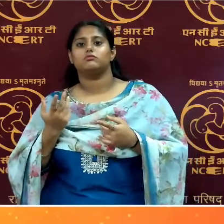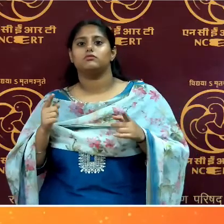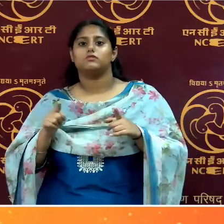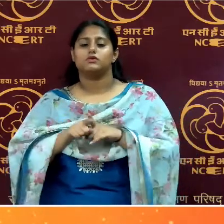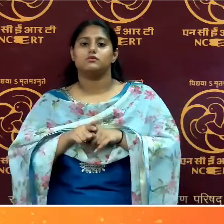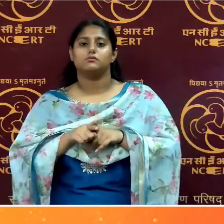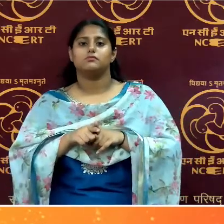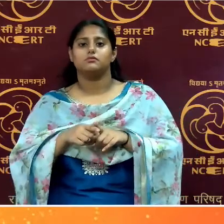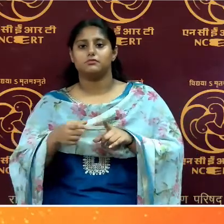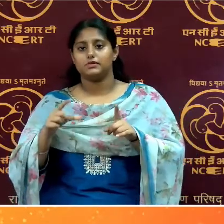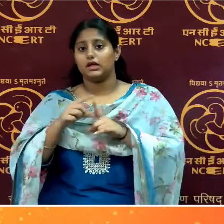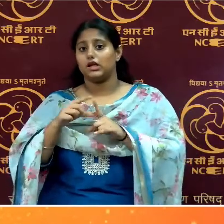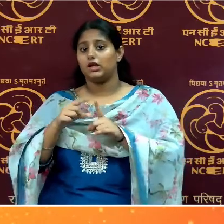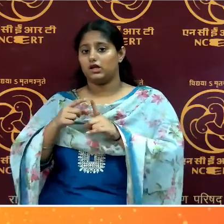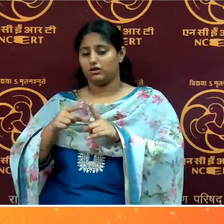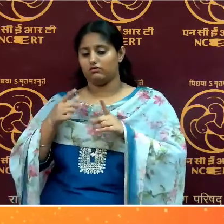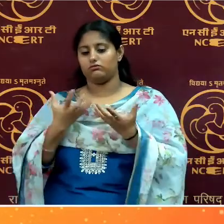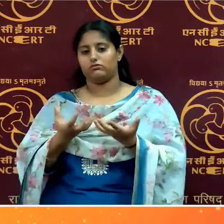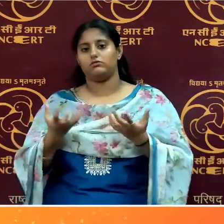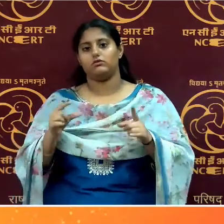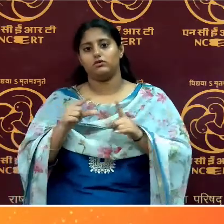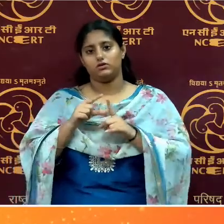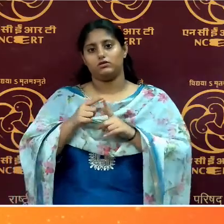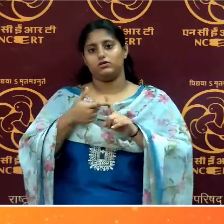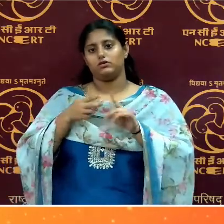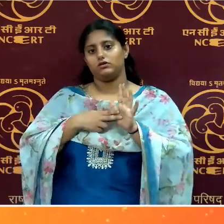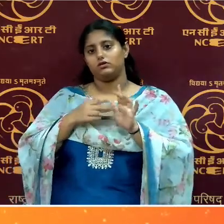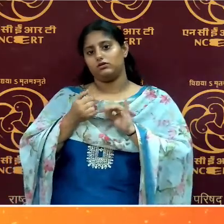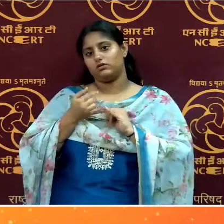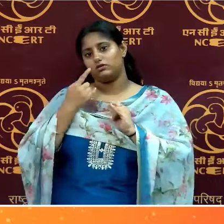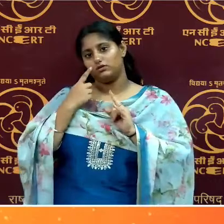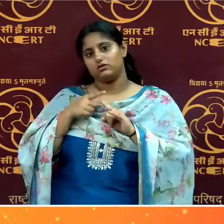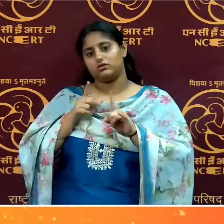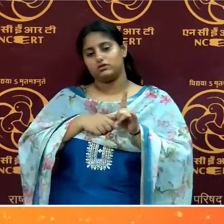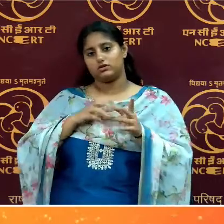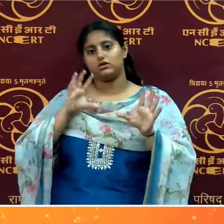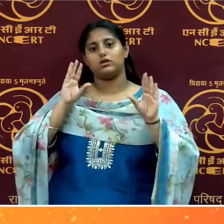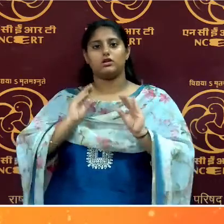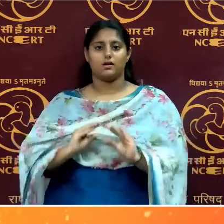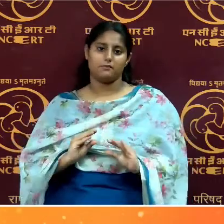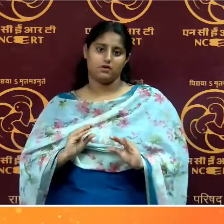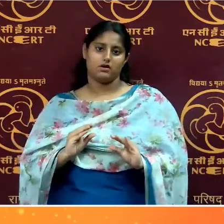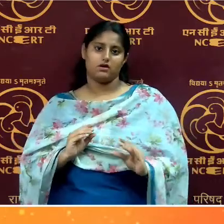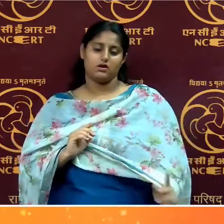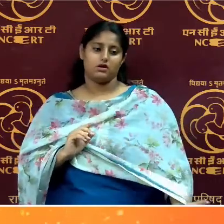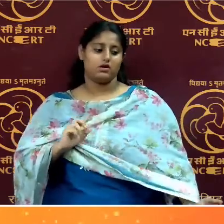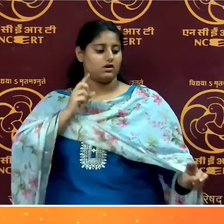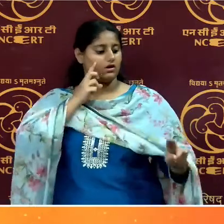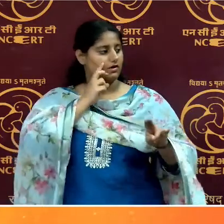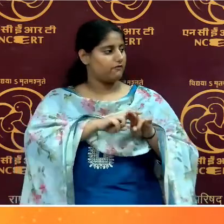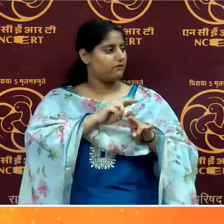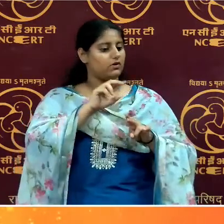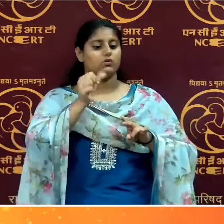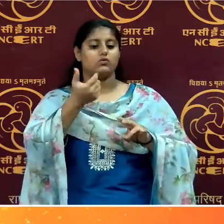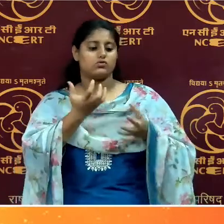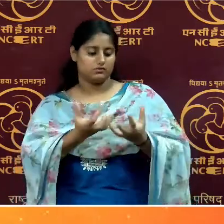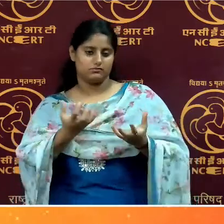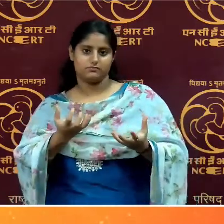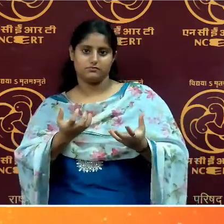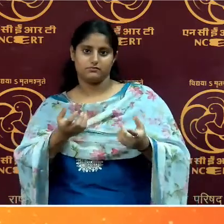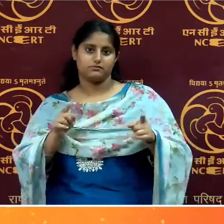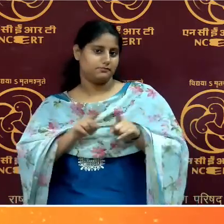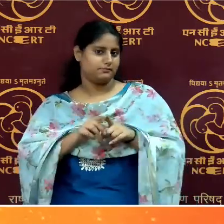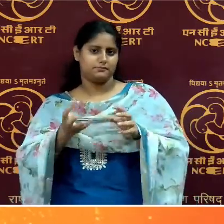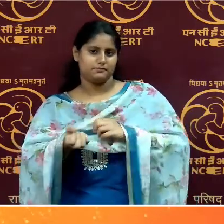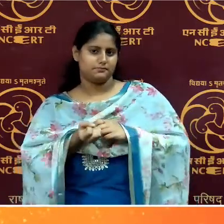of this object is less. Yes. Now if I take some other object, say if I take this